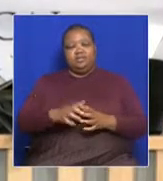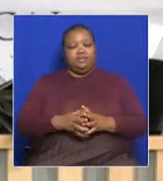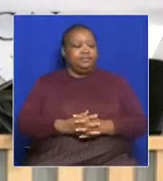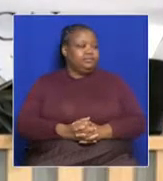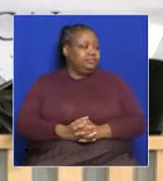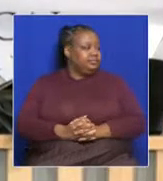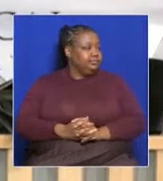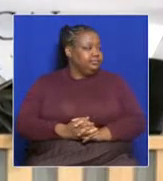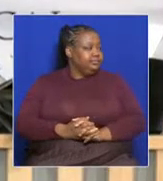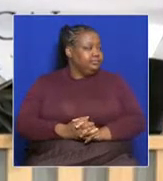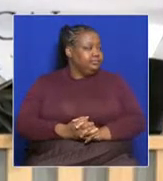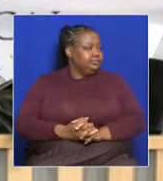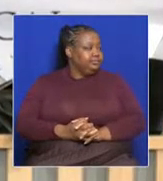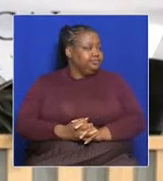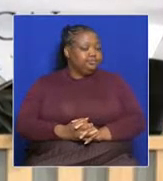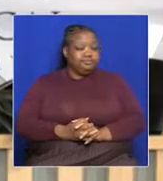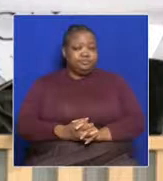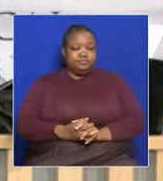of that protocol.